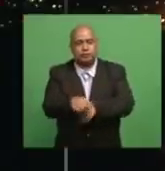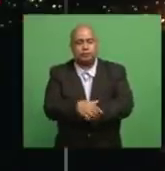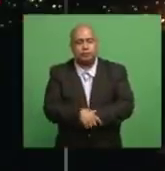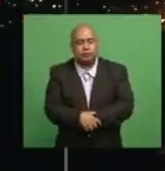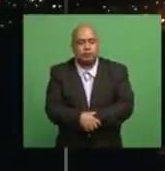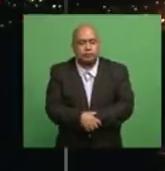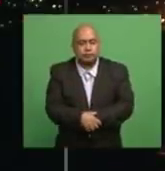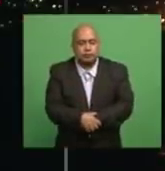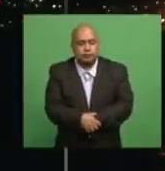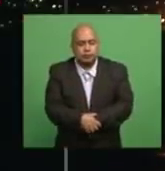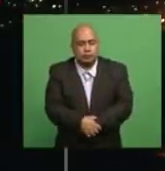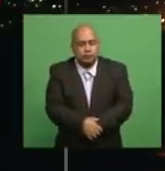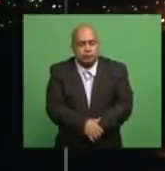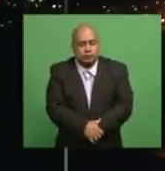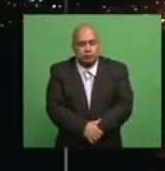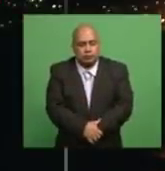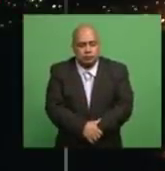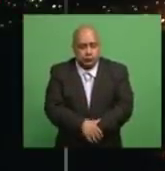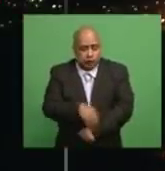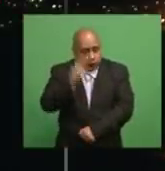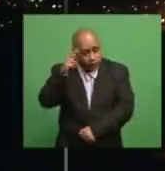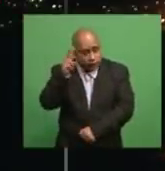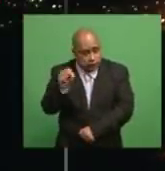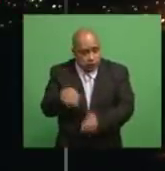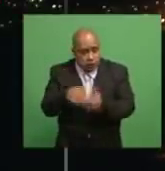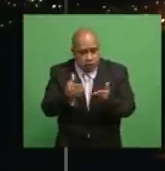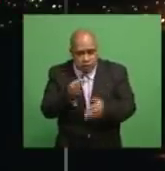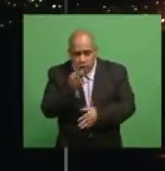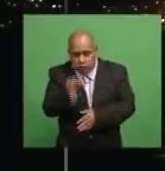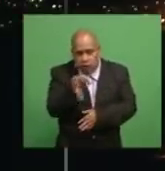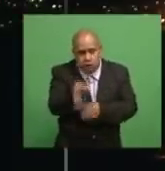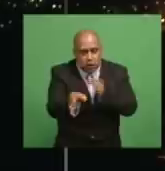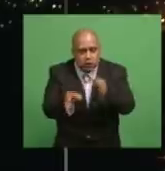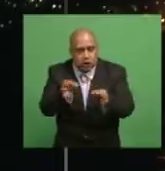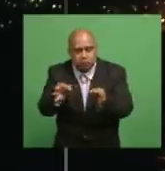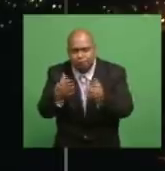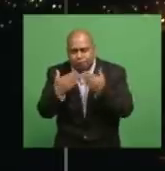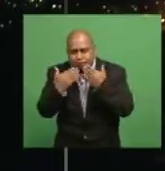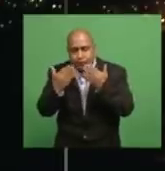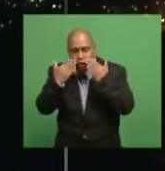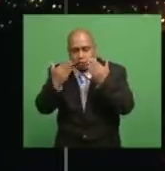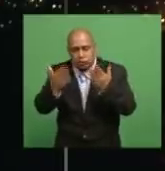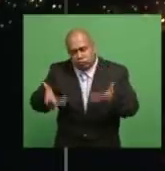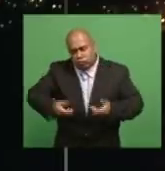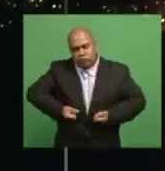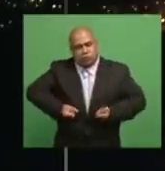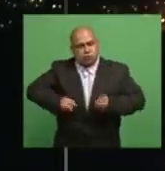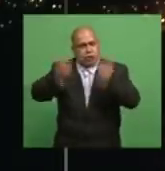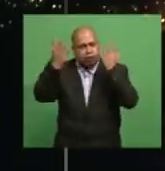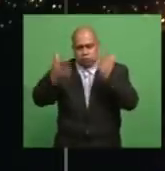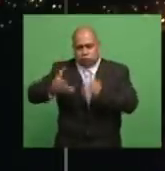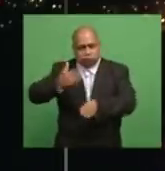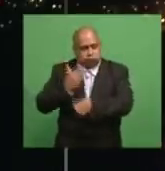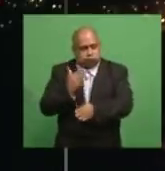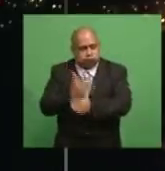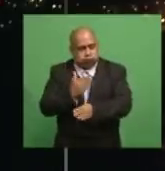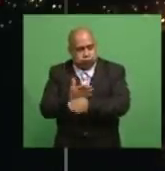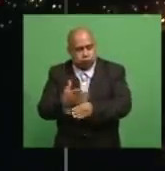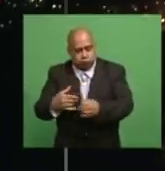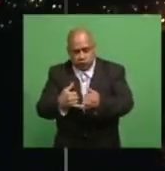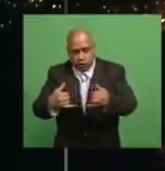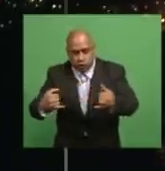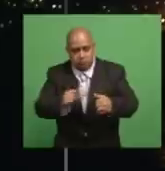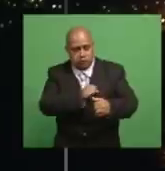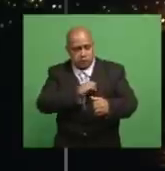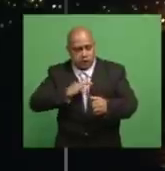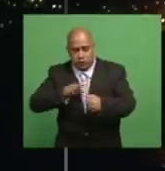News. Fijians have been asked to honor the sacrifice of those in the front line fighting the COVID-19 pandemic, as well as those